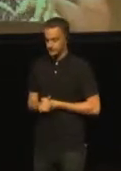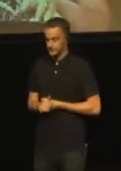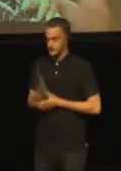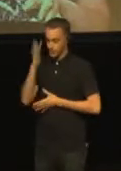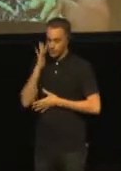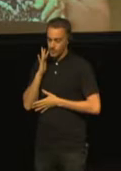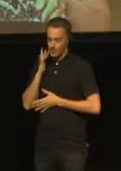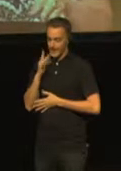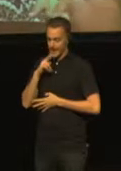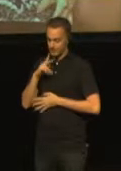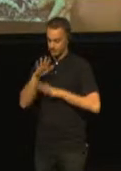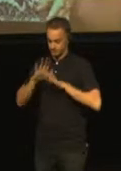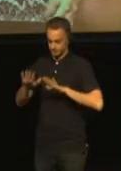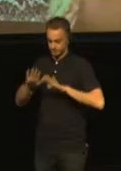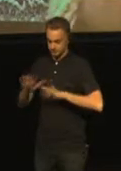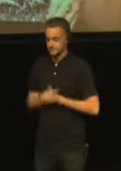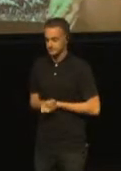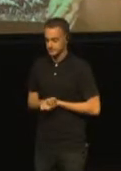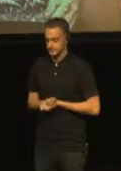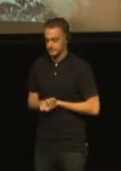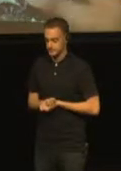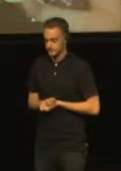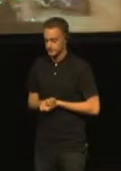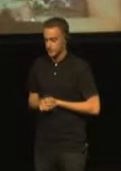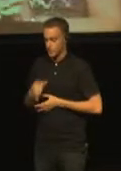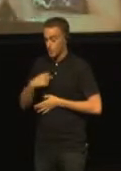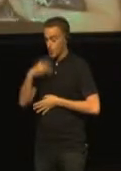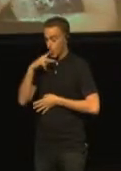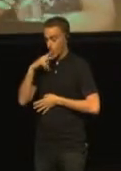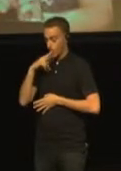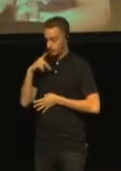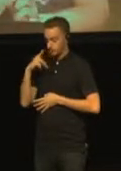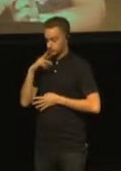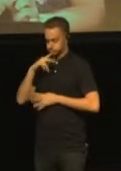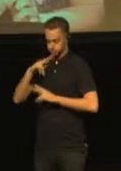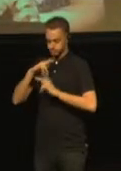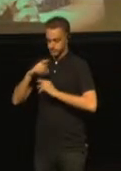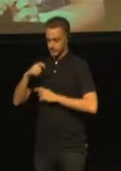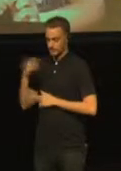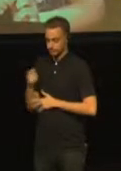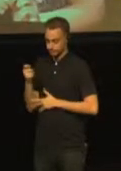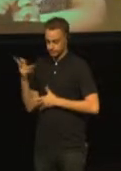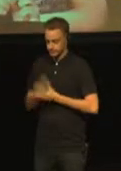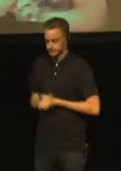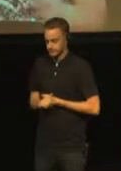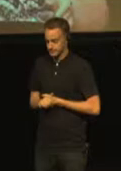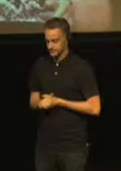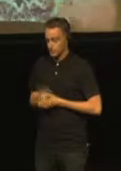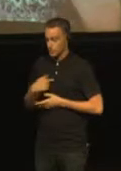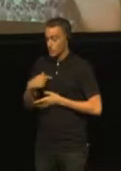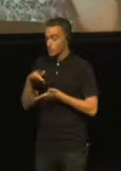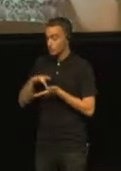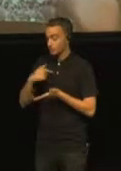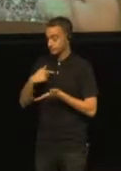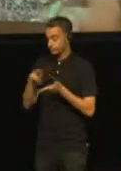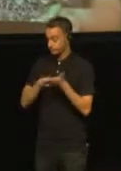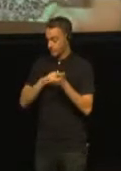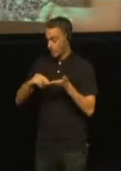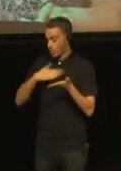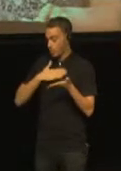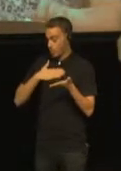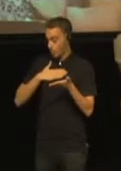I have a reputation for speaking quickly. I'm trying to speak slowly, but English is, I'm quite good at English, that's the problem.